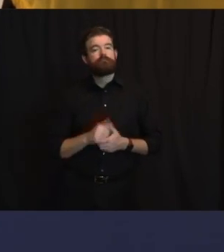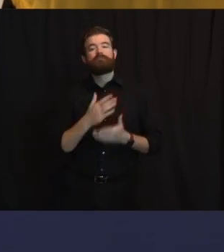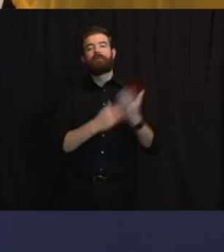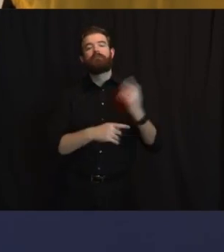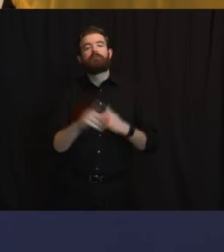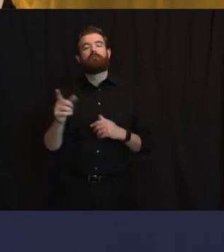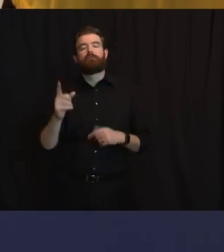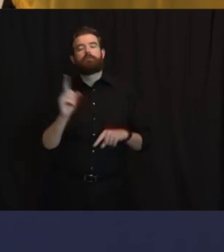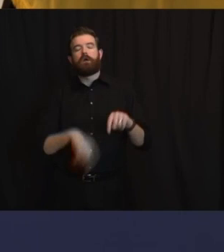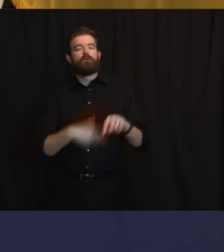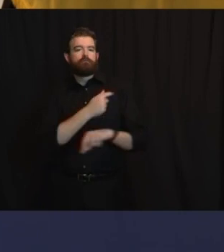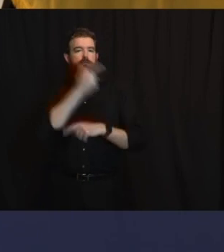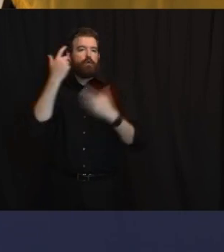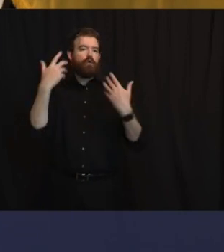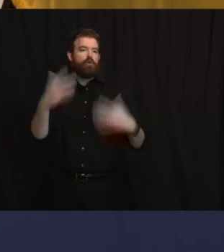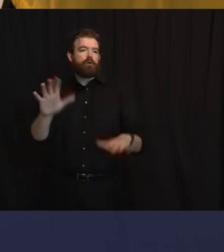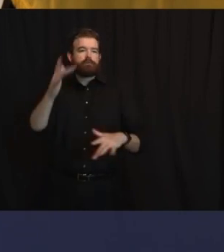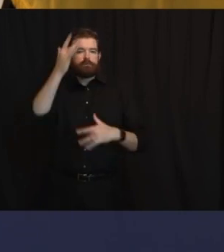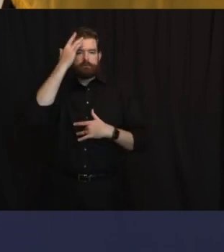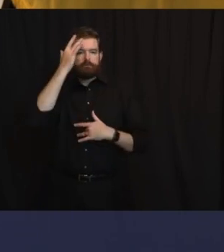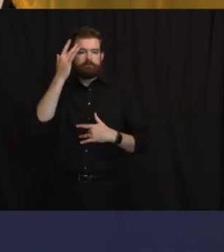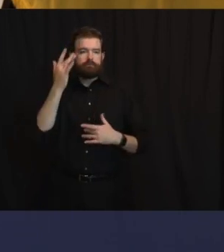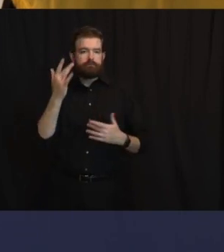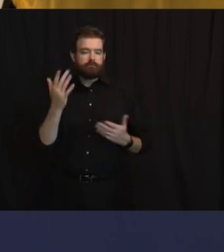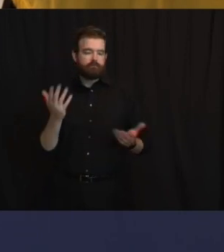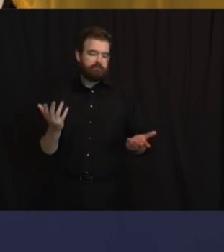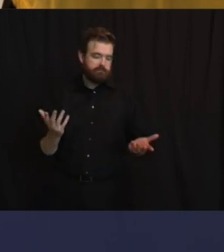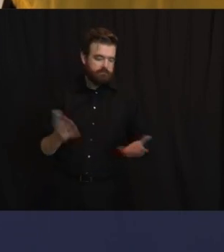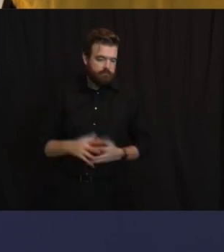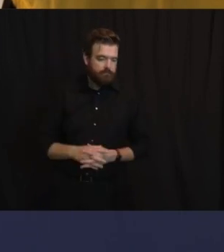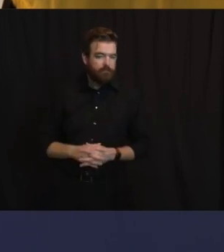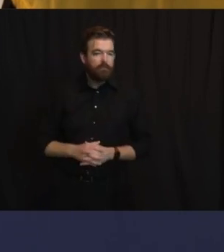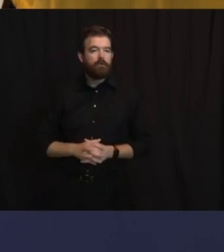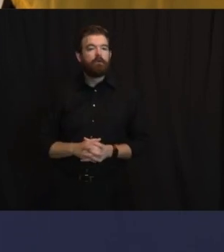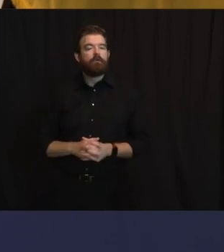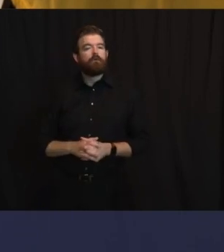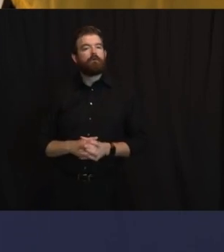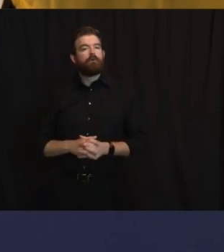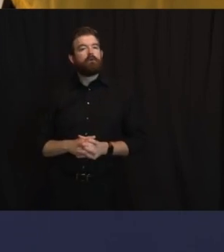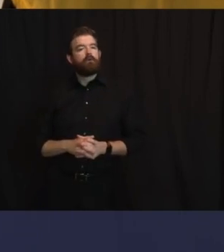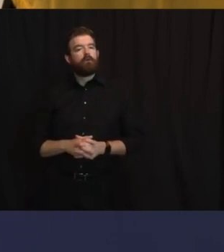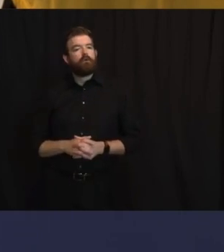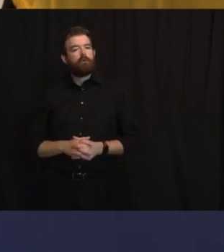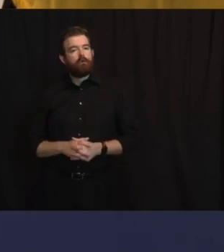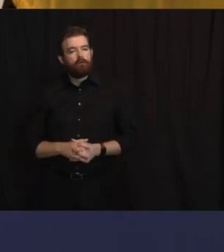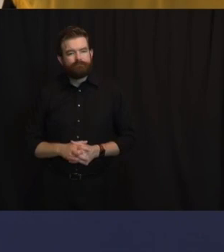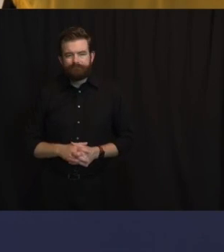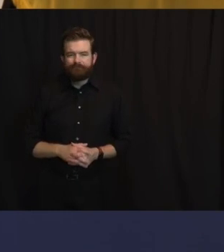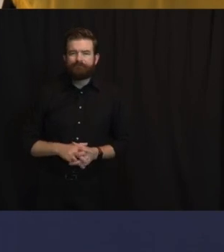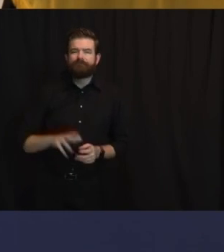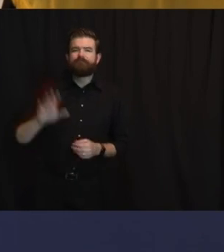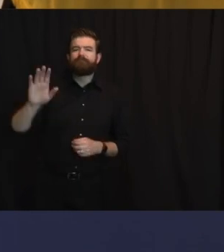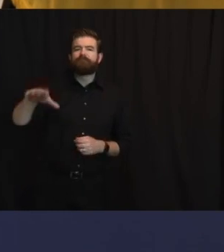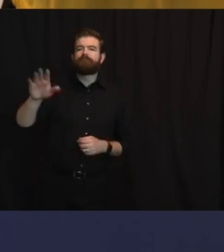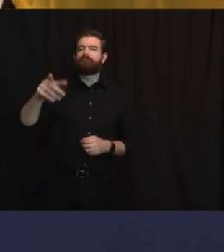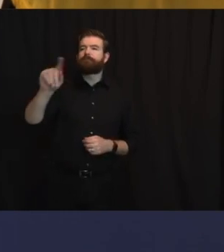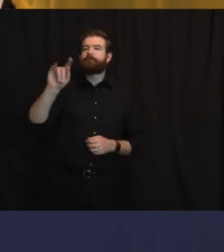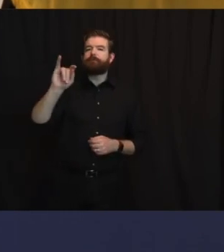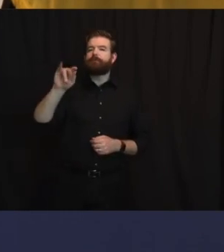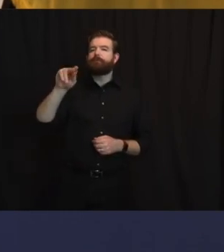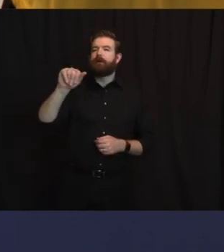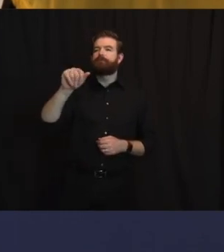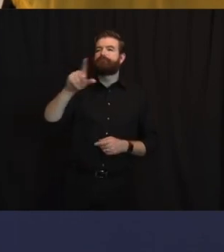it to Judy to speculate in a second as to why. I may ask Tina. We got to get Tina's money's worth here to come in as